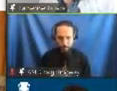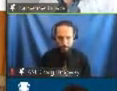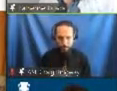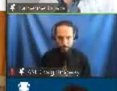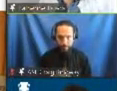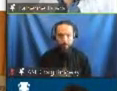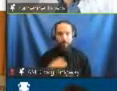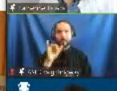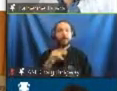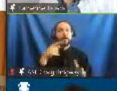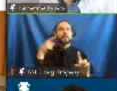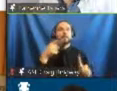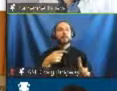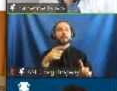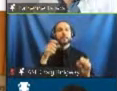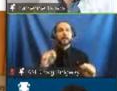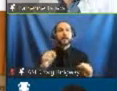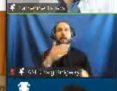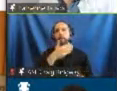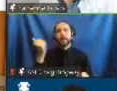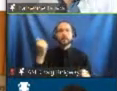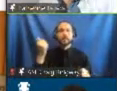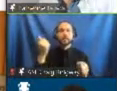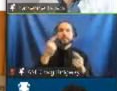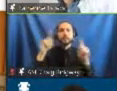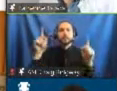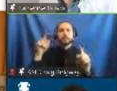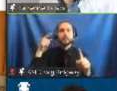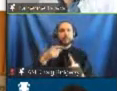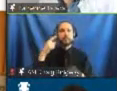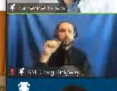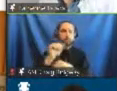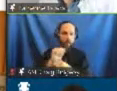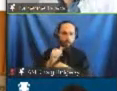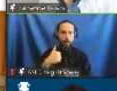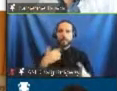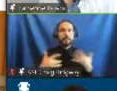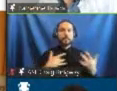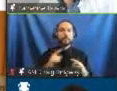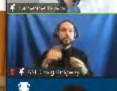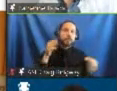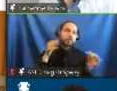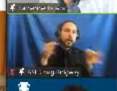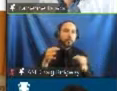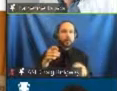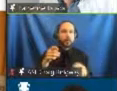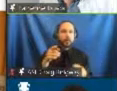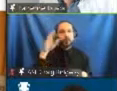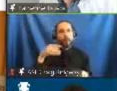This mission leads to the best outcomes for employment. So I'm excited to explain more about the ACAP